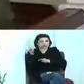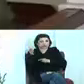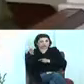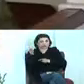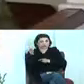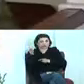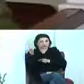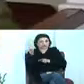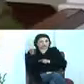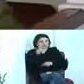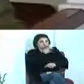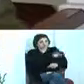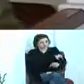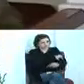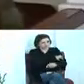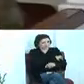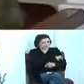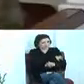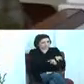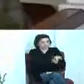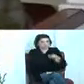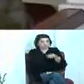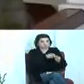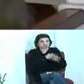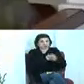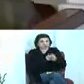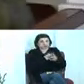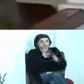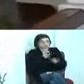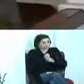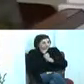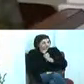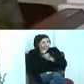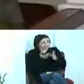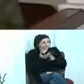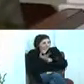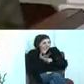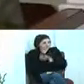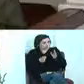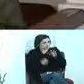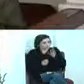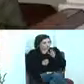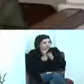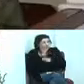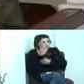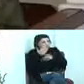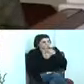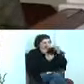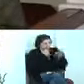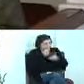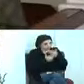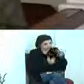It's a power that we get through a growth process.